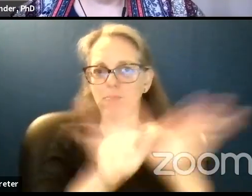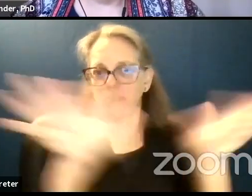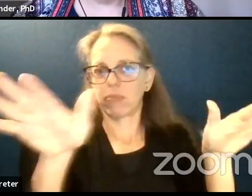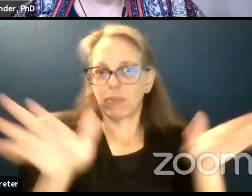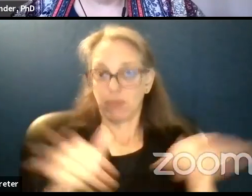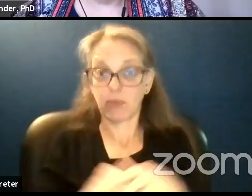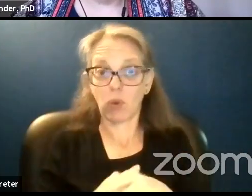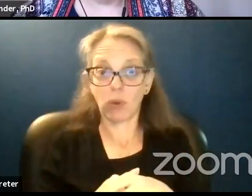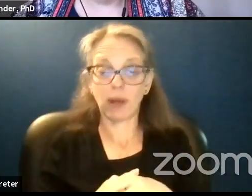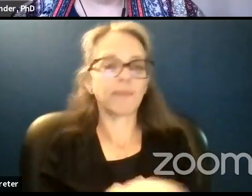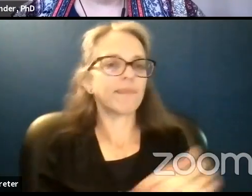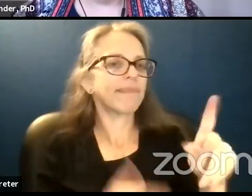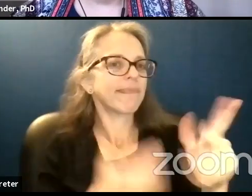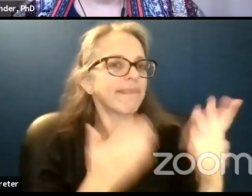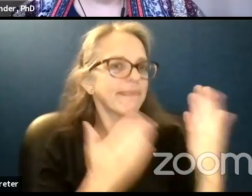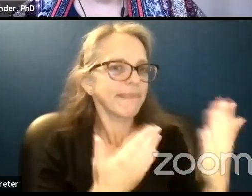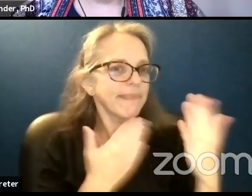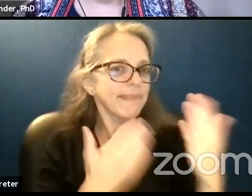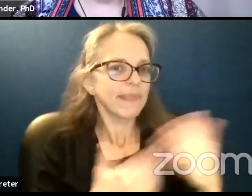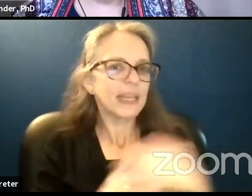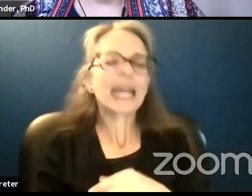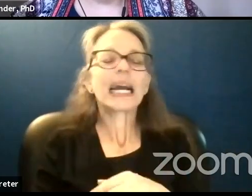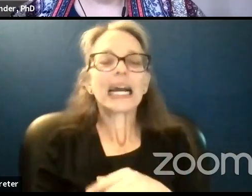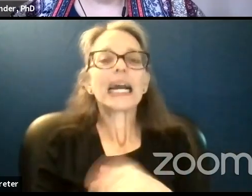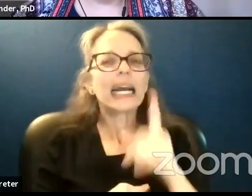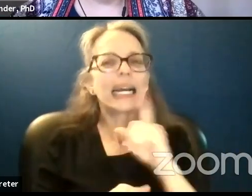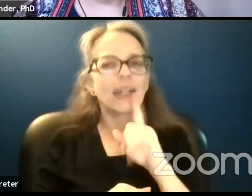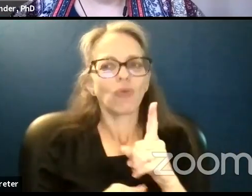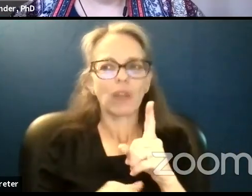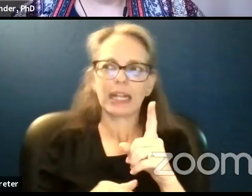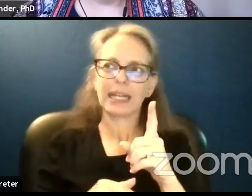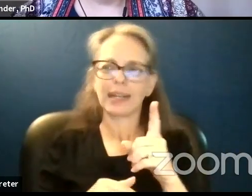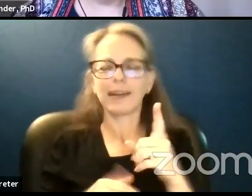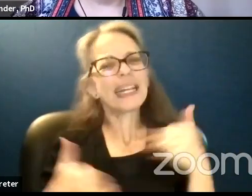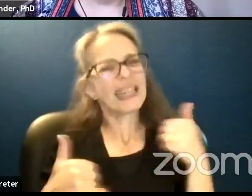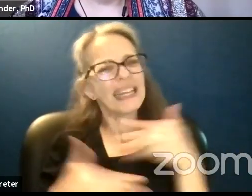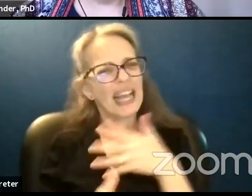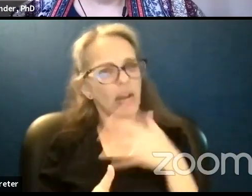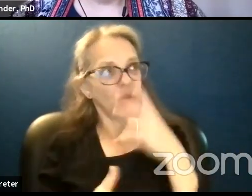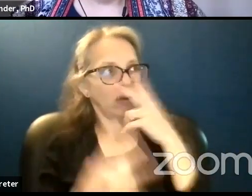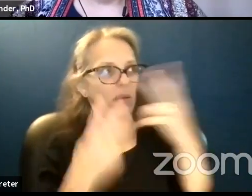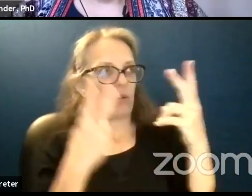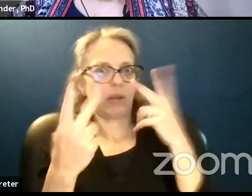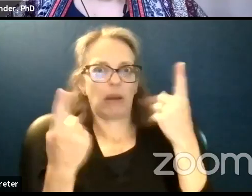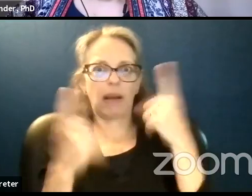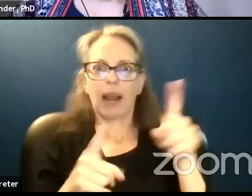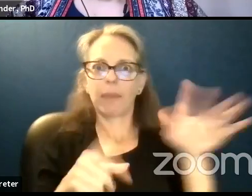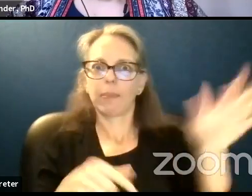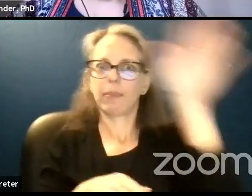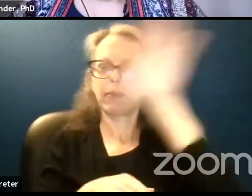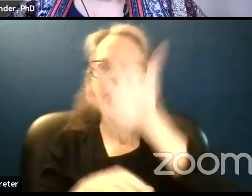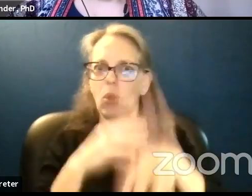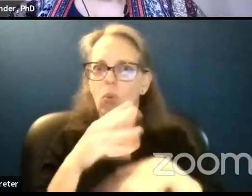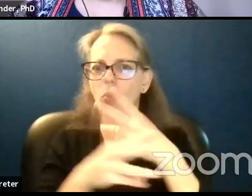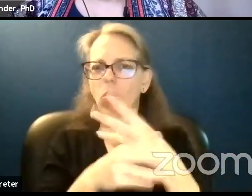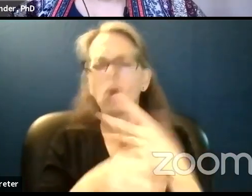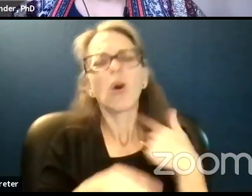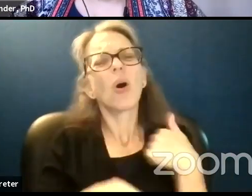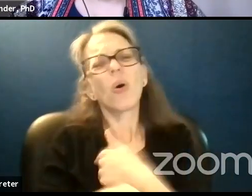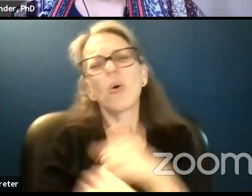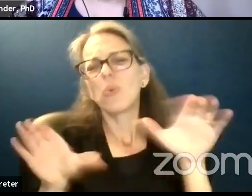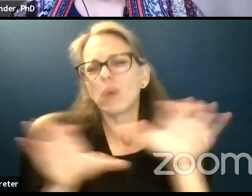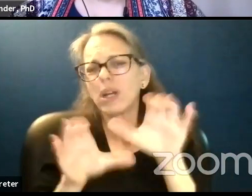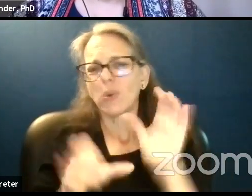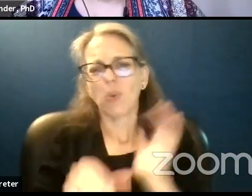Okay, thanks for that. So, you know, yeah, it is really worrying. It's really scary to see what's happening out there, but we do what we can to keep ourselves